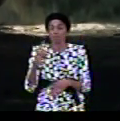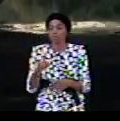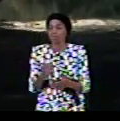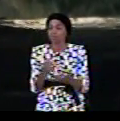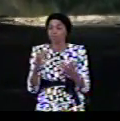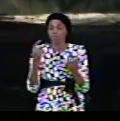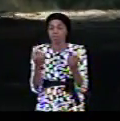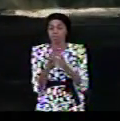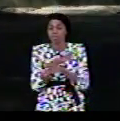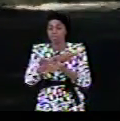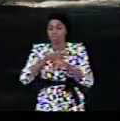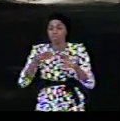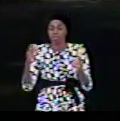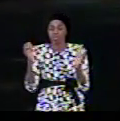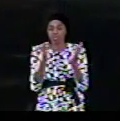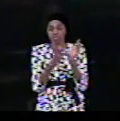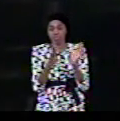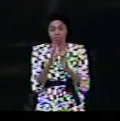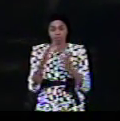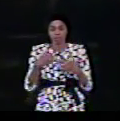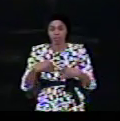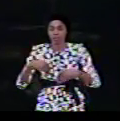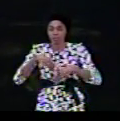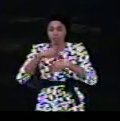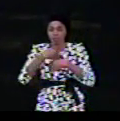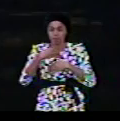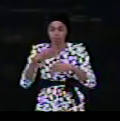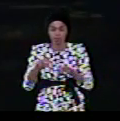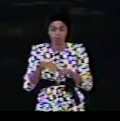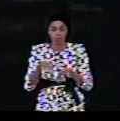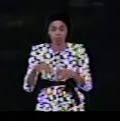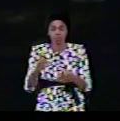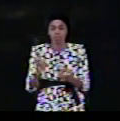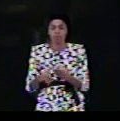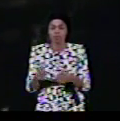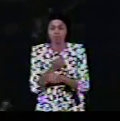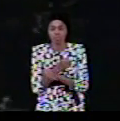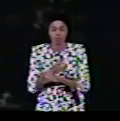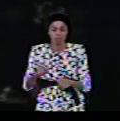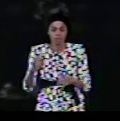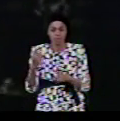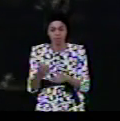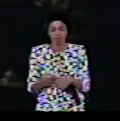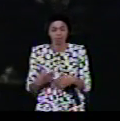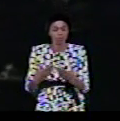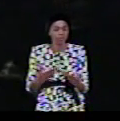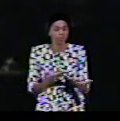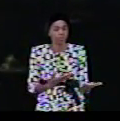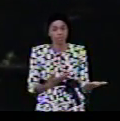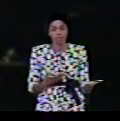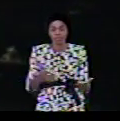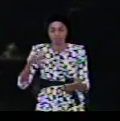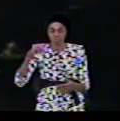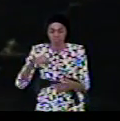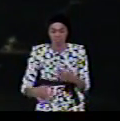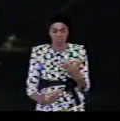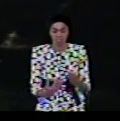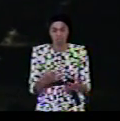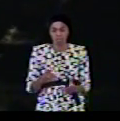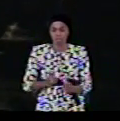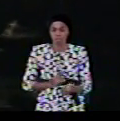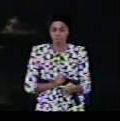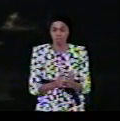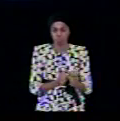Christ mediator has done to save them from their hellish pursuit. Look